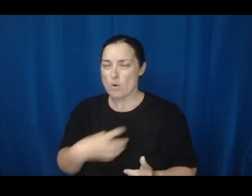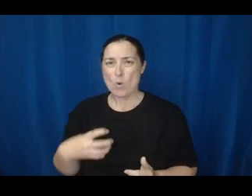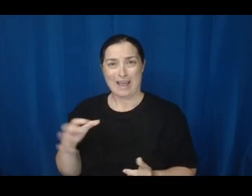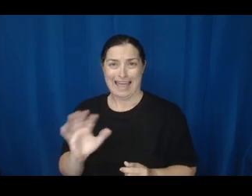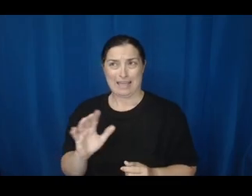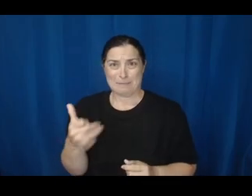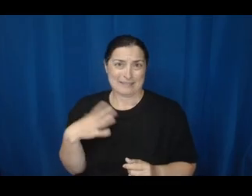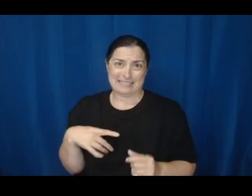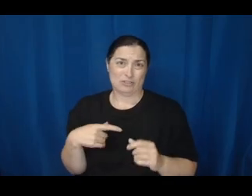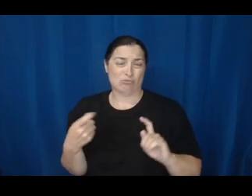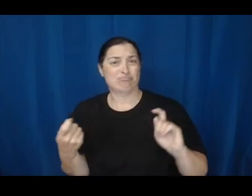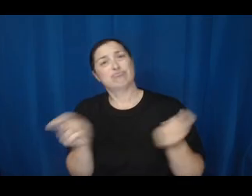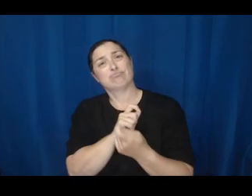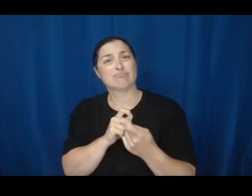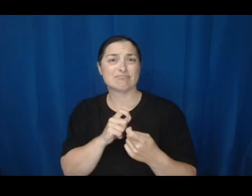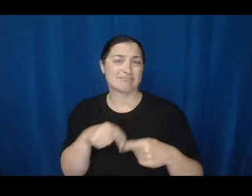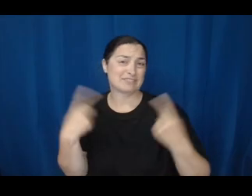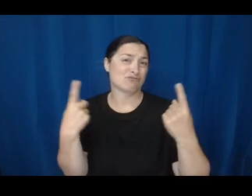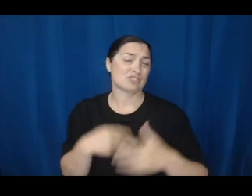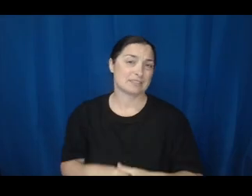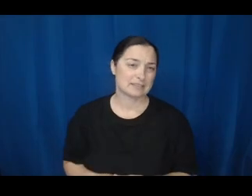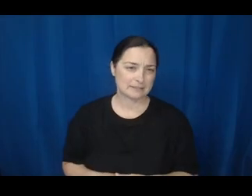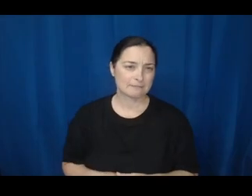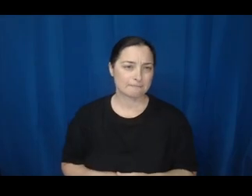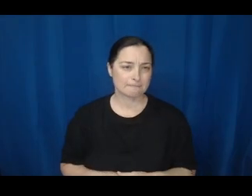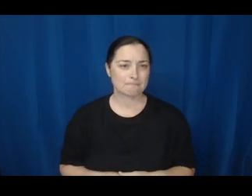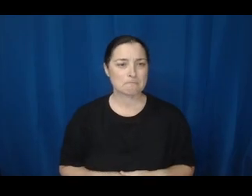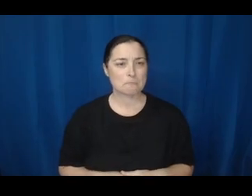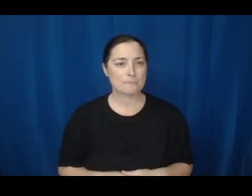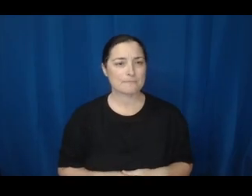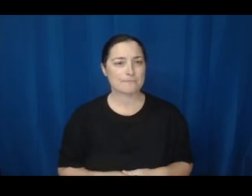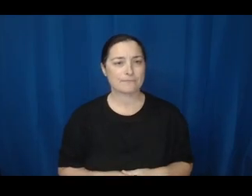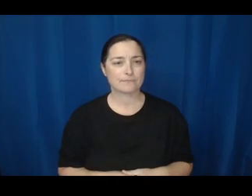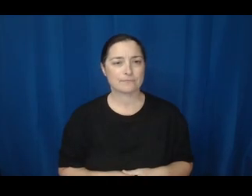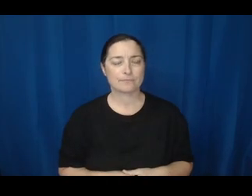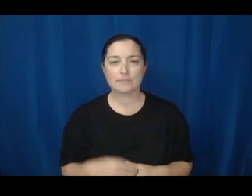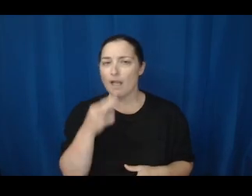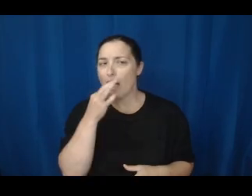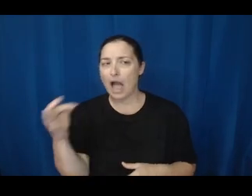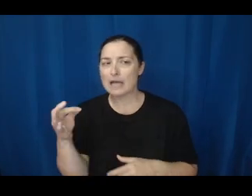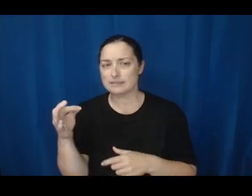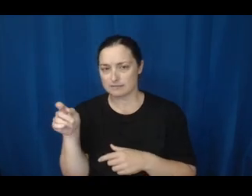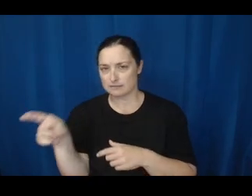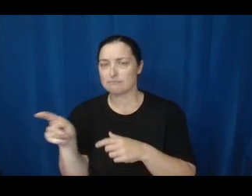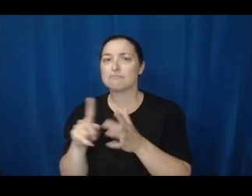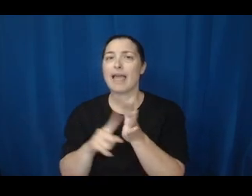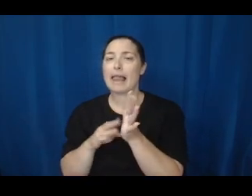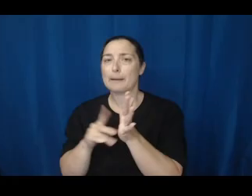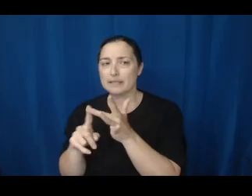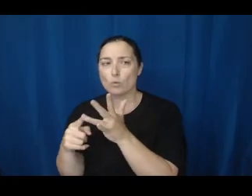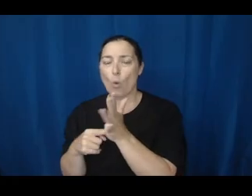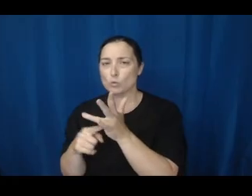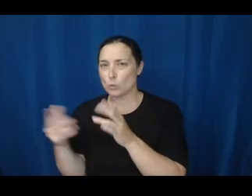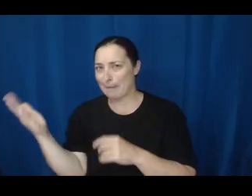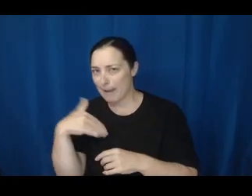differently. And with this one, can I ask you, invite you, Elmi and Otto, to join me? We're going to have a little chat about this